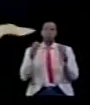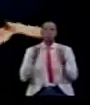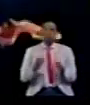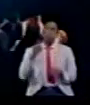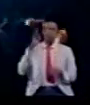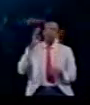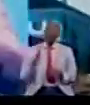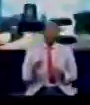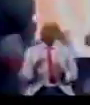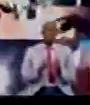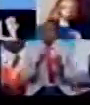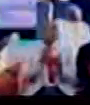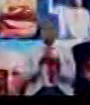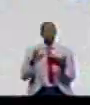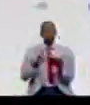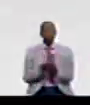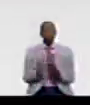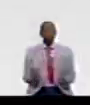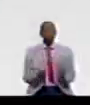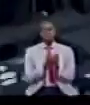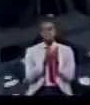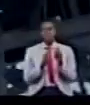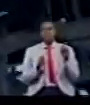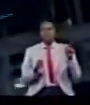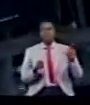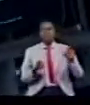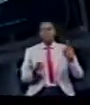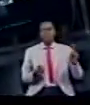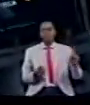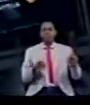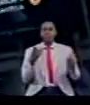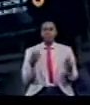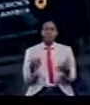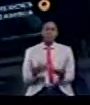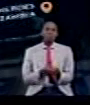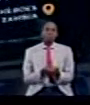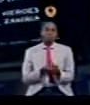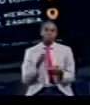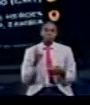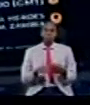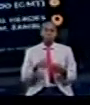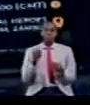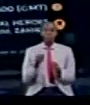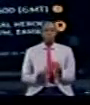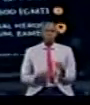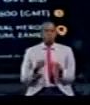Let's call upon the name of the Lord, the King of Kings, Lord of Lords.